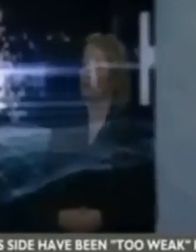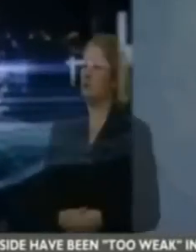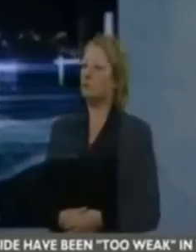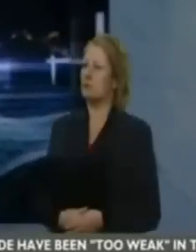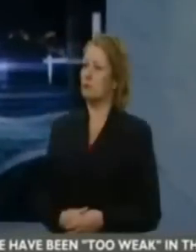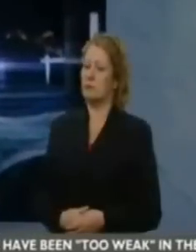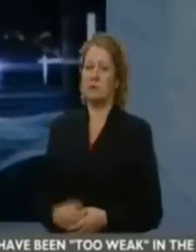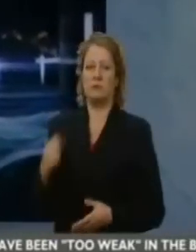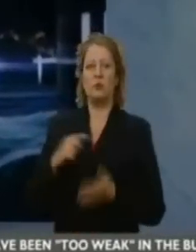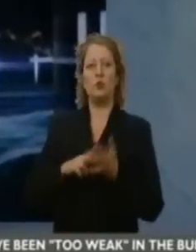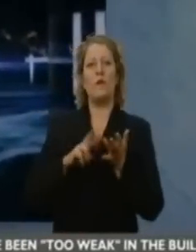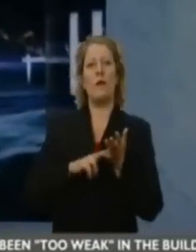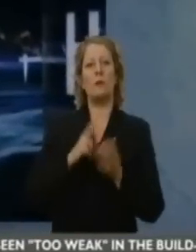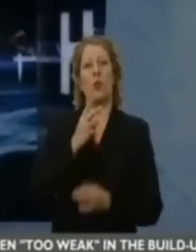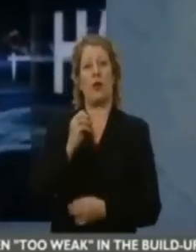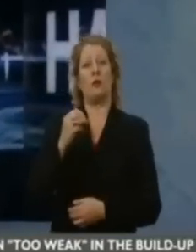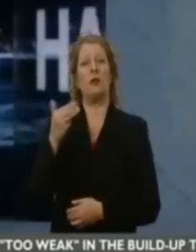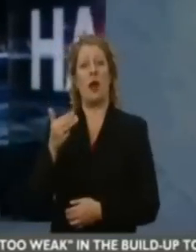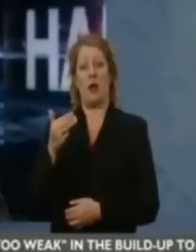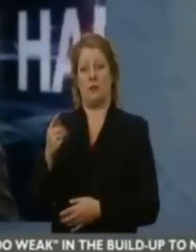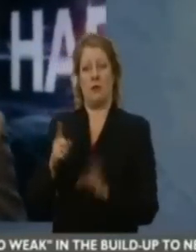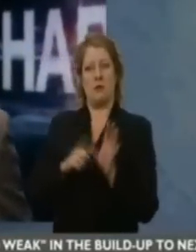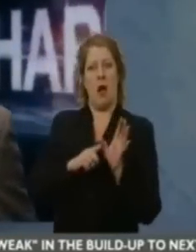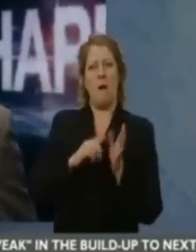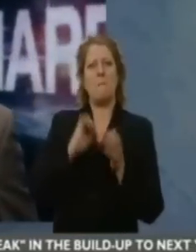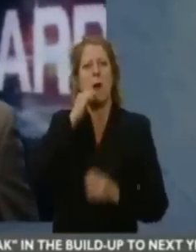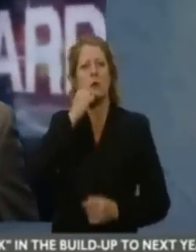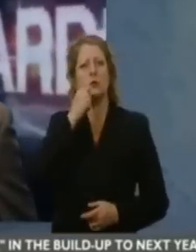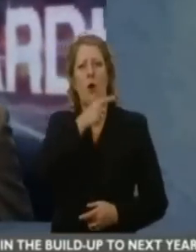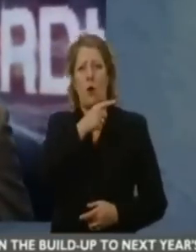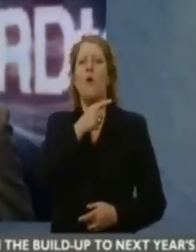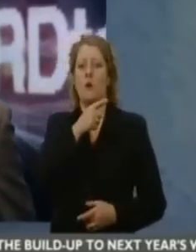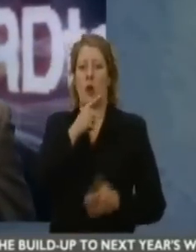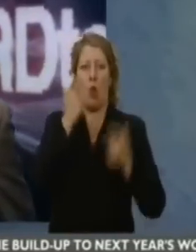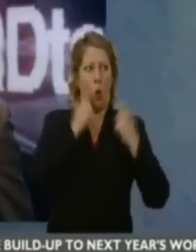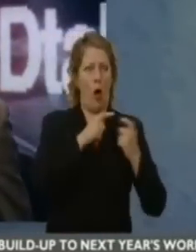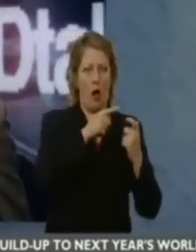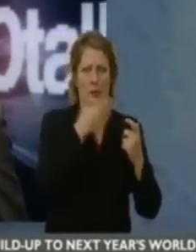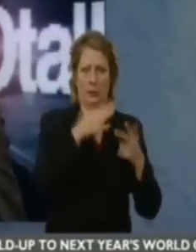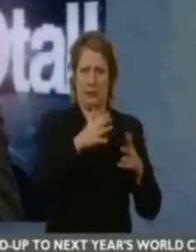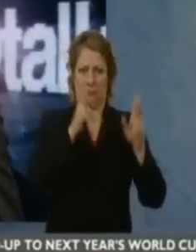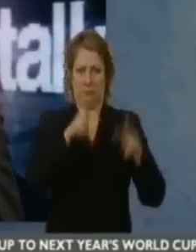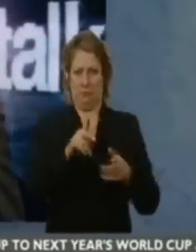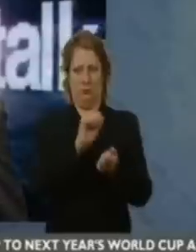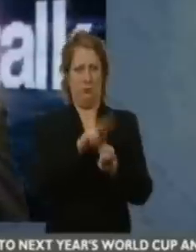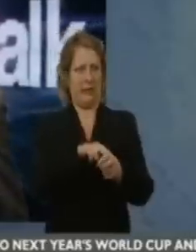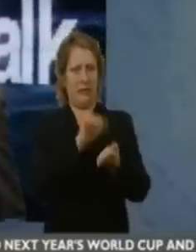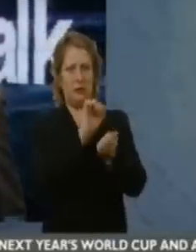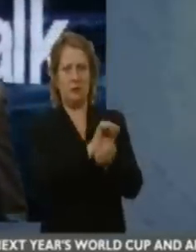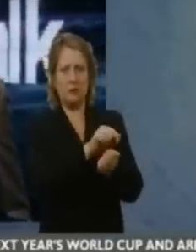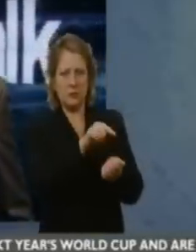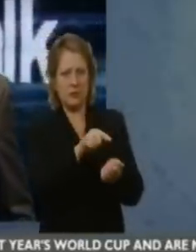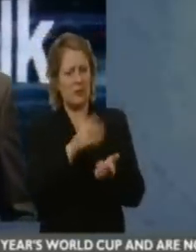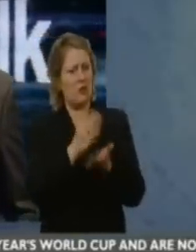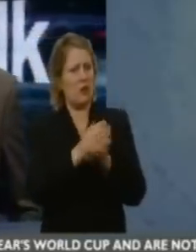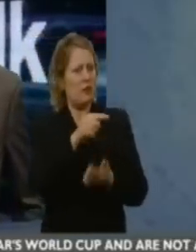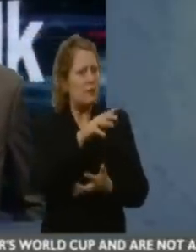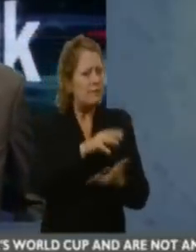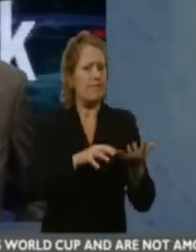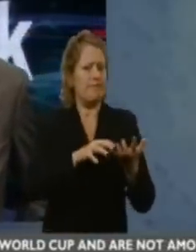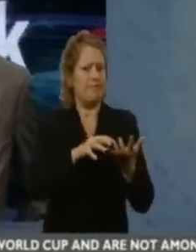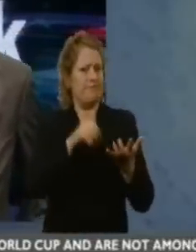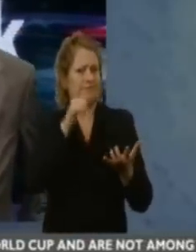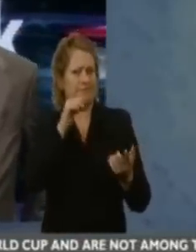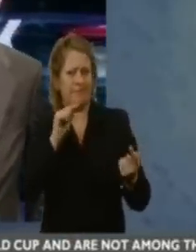In mid-November 2009, a young Moscow lawyer died in police custody. It was the latest twist in a